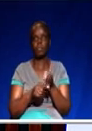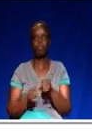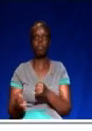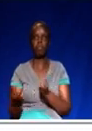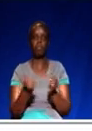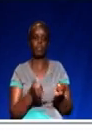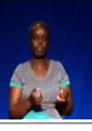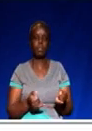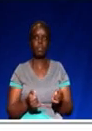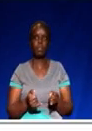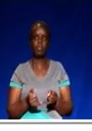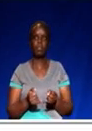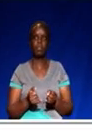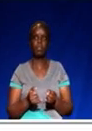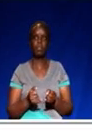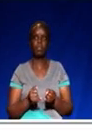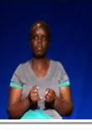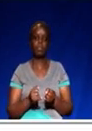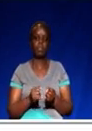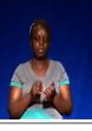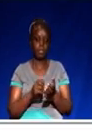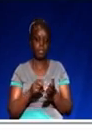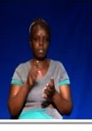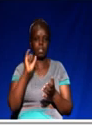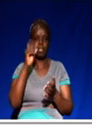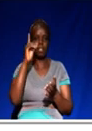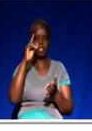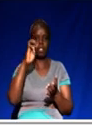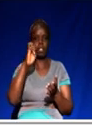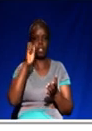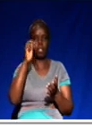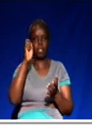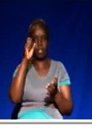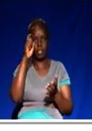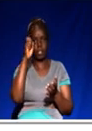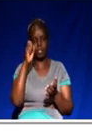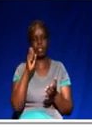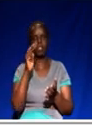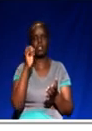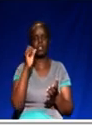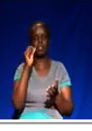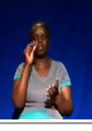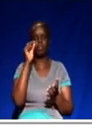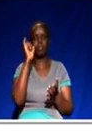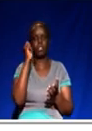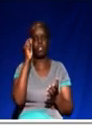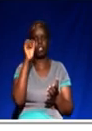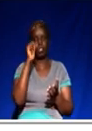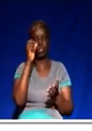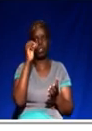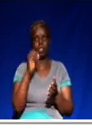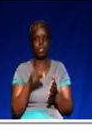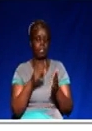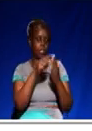Introduction. Let's begin by looking at the index notation. The following numbers are expressed in